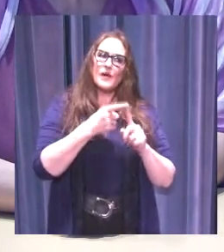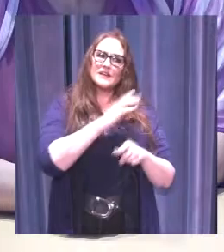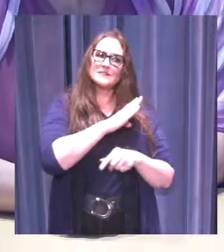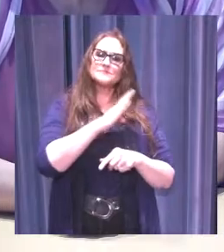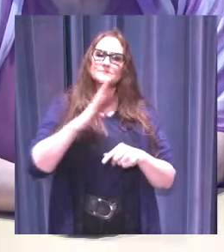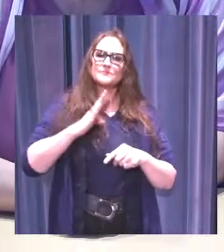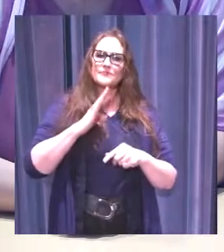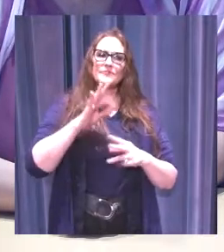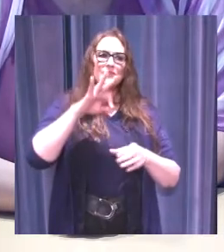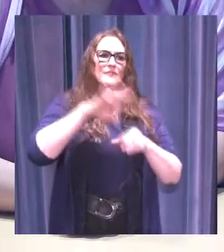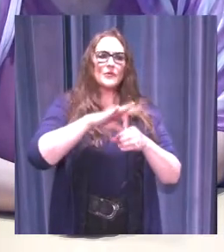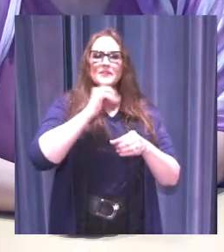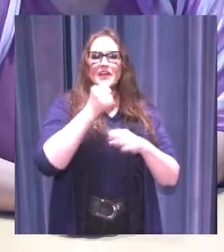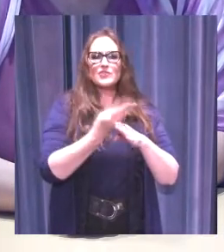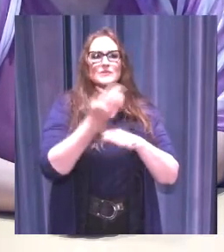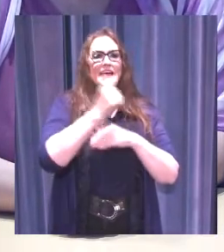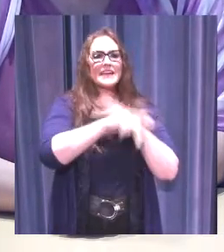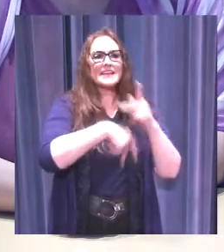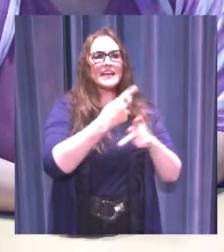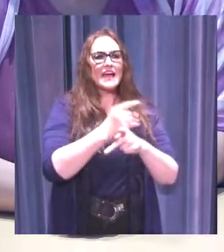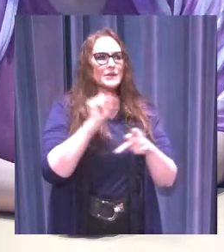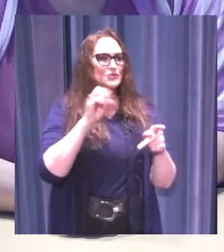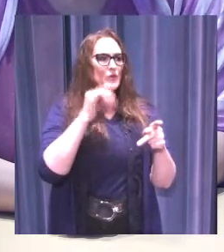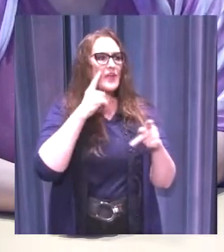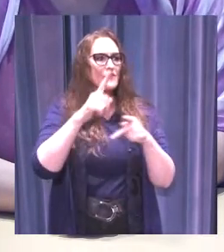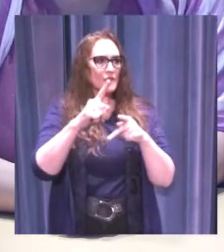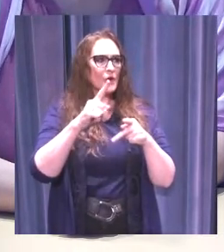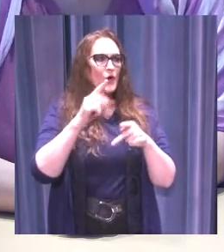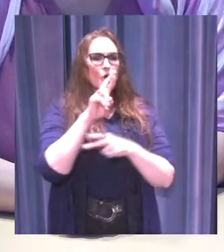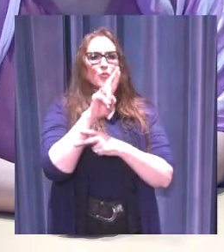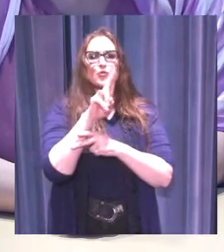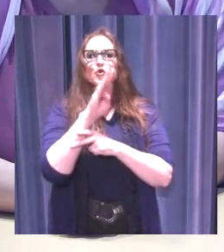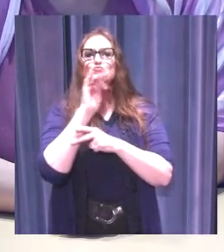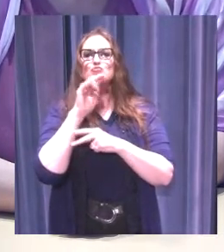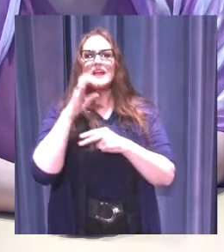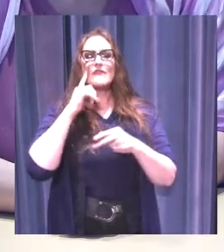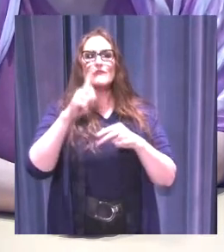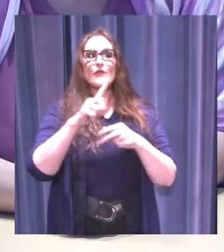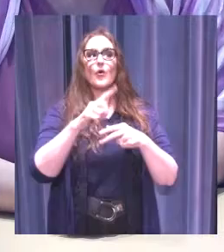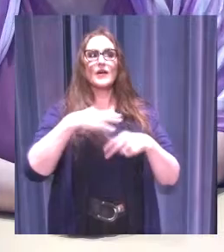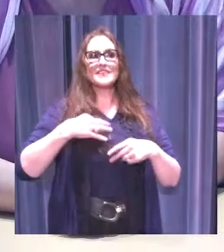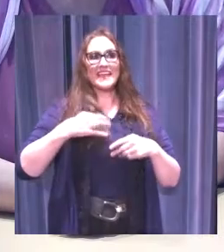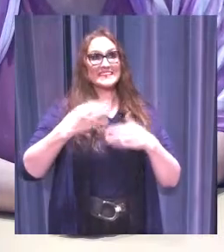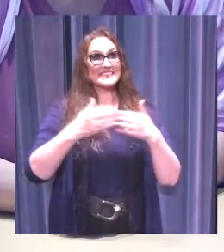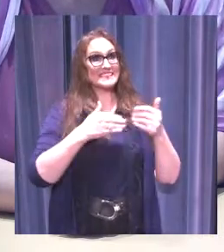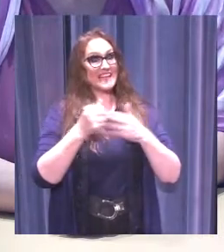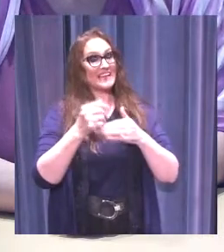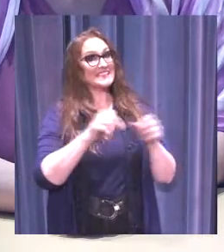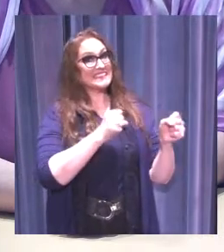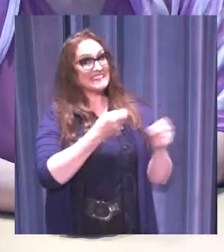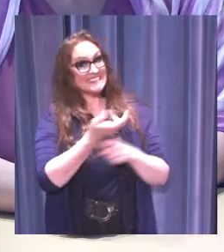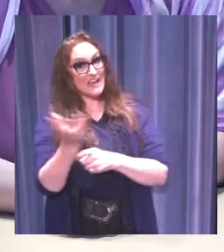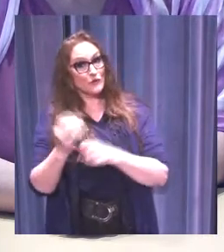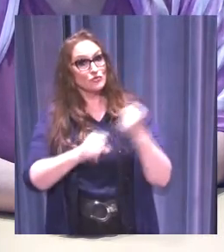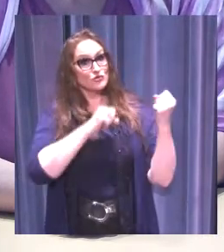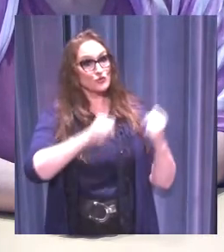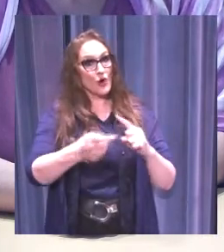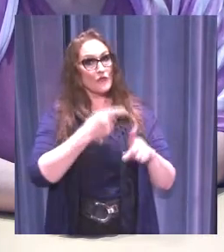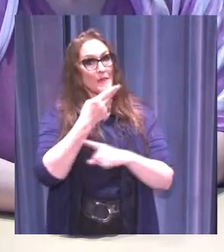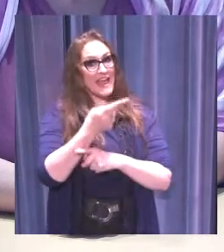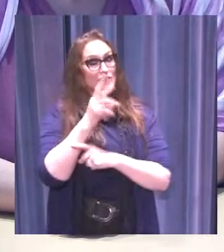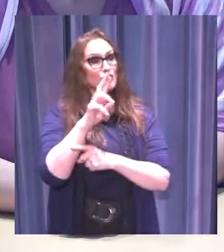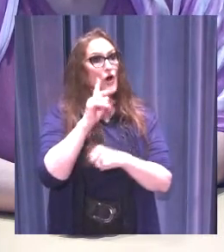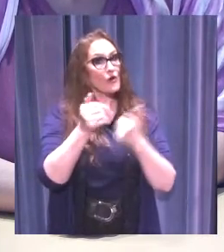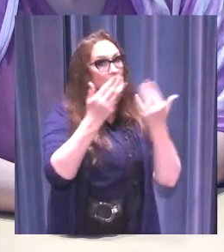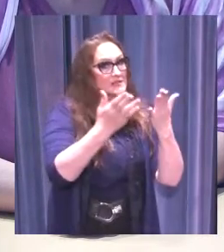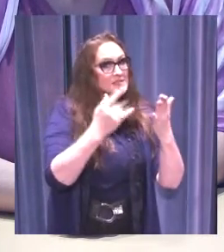not to use any type of scoring rubric for the candidates, despite several strong recommendations from HR,